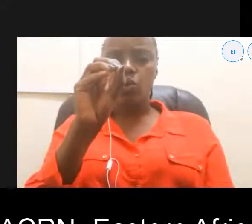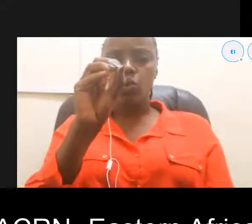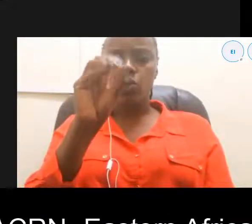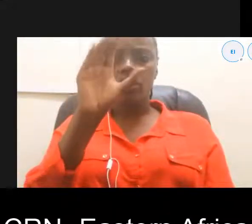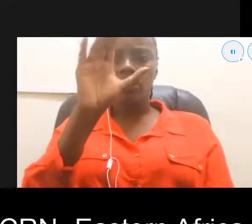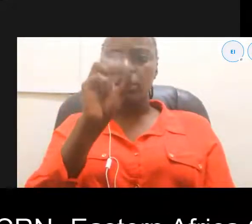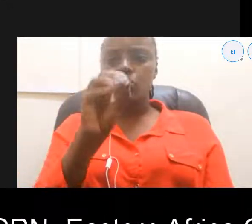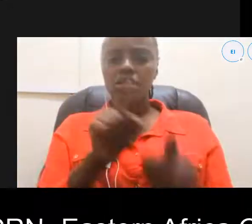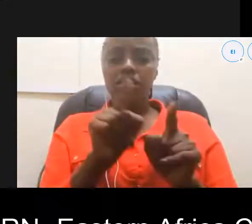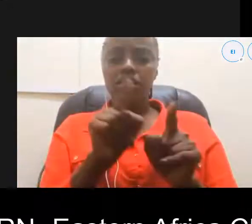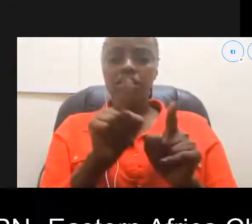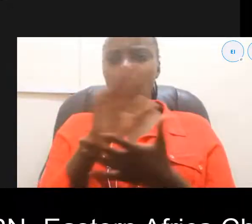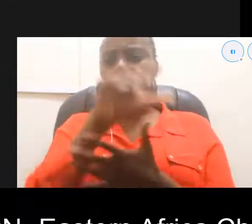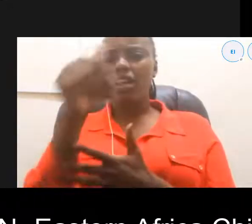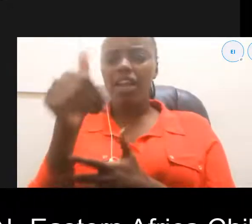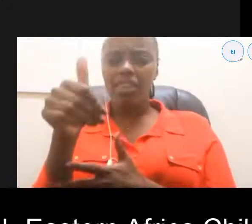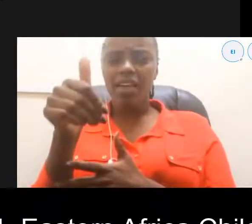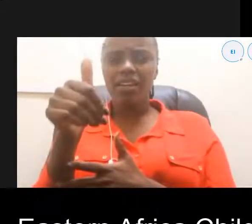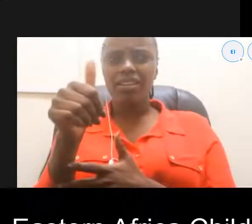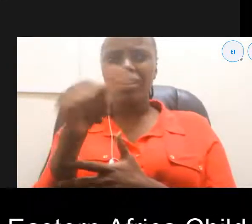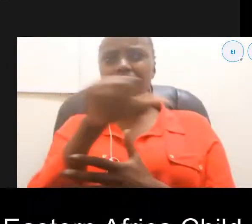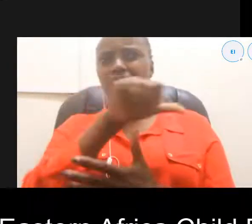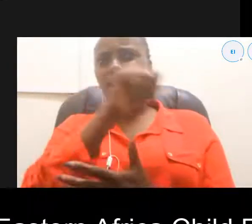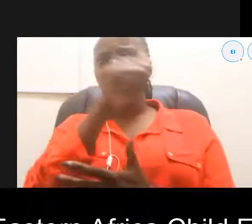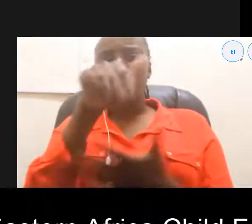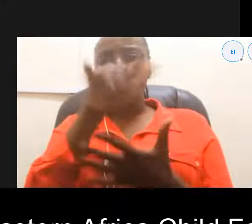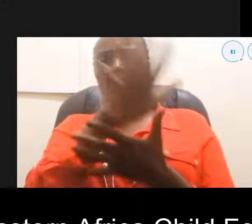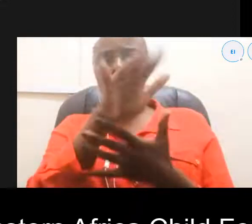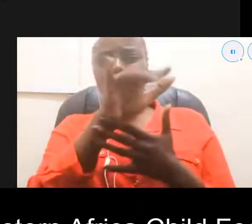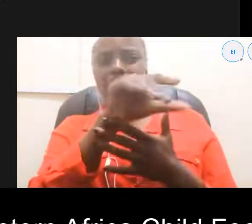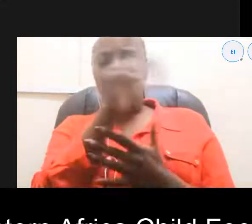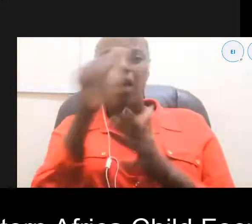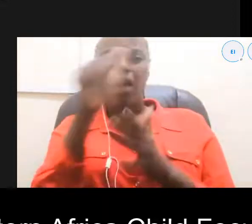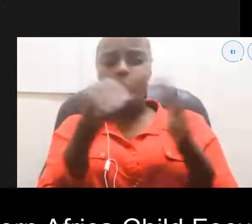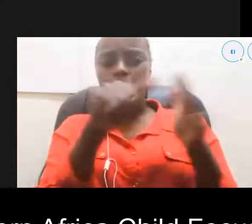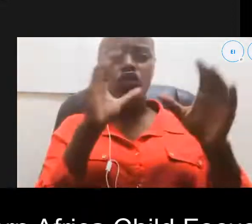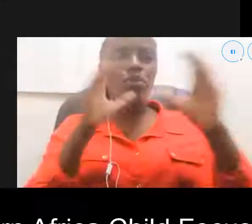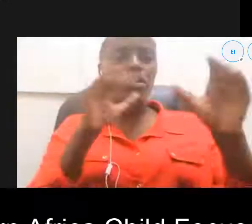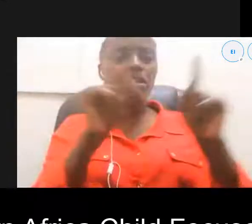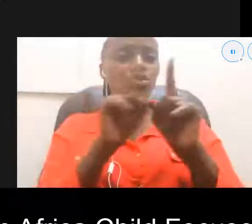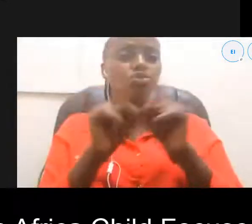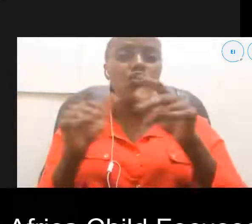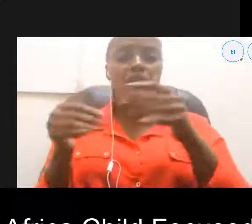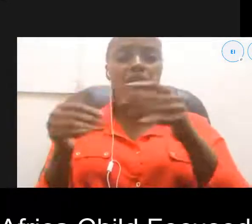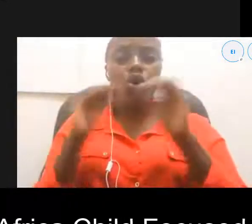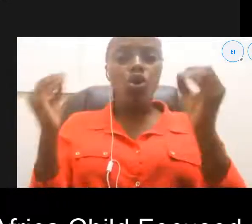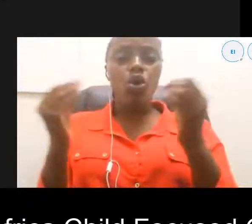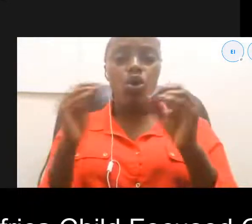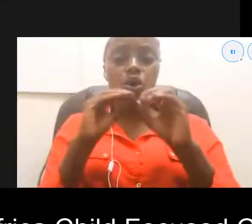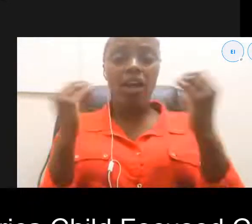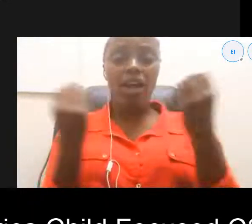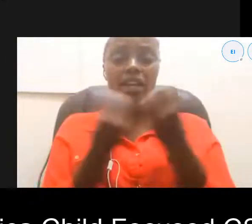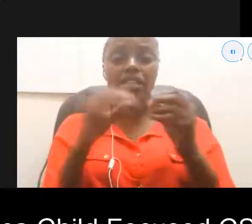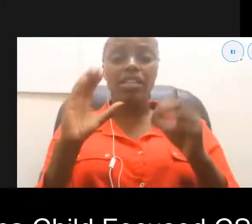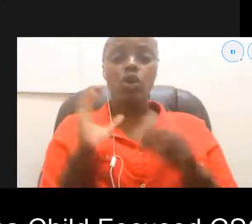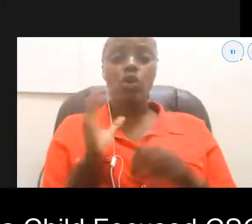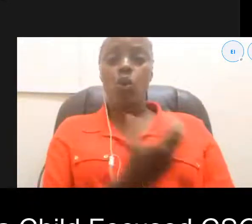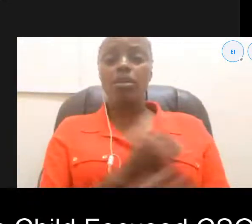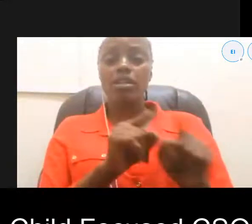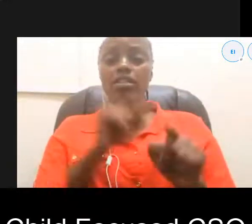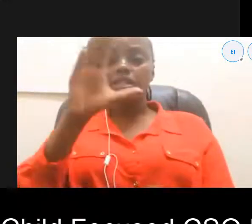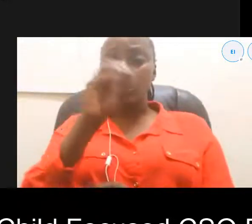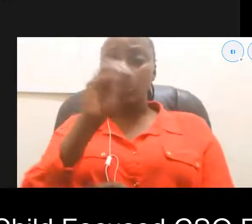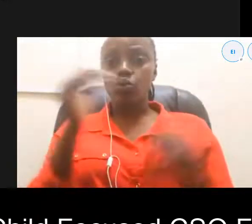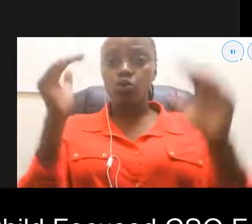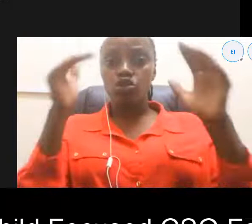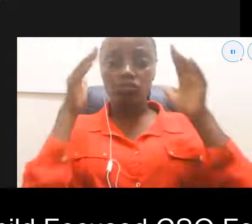platform. There's another platform which is not this one. So how do we get to the organizing committee as a CSO forum, which is focusing on